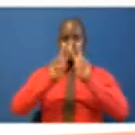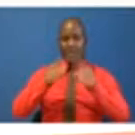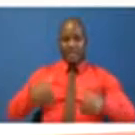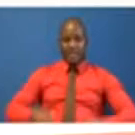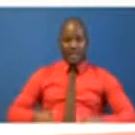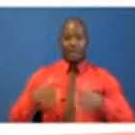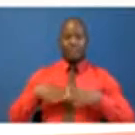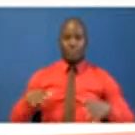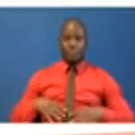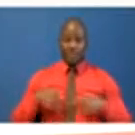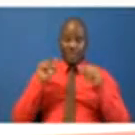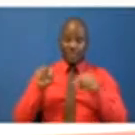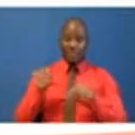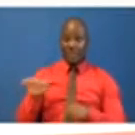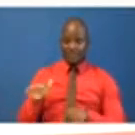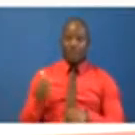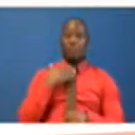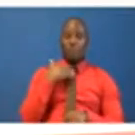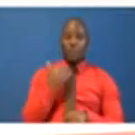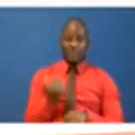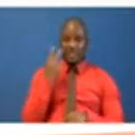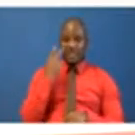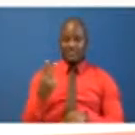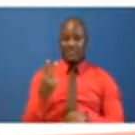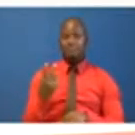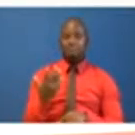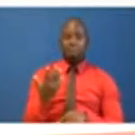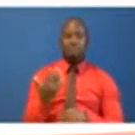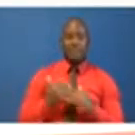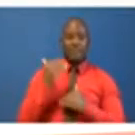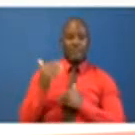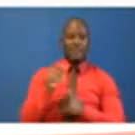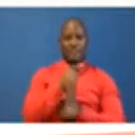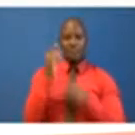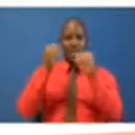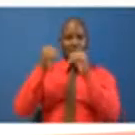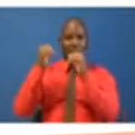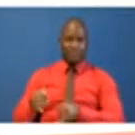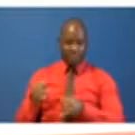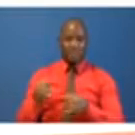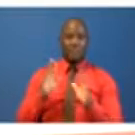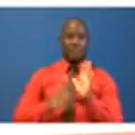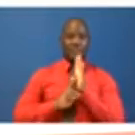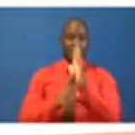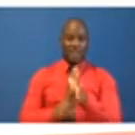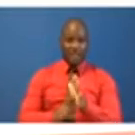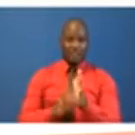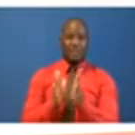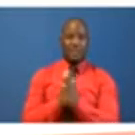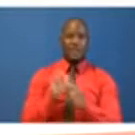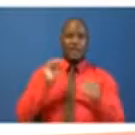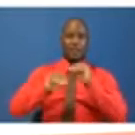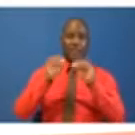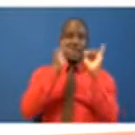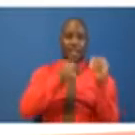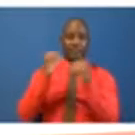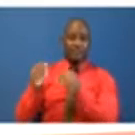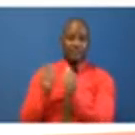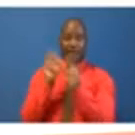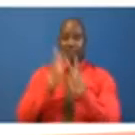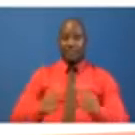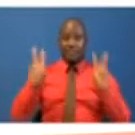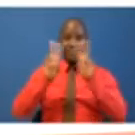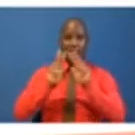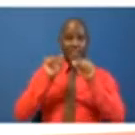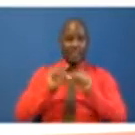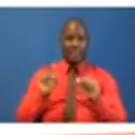young people and so this evening i'll be looking to see are these individuals presenting themselves to be elected individuals of values